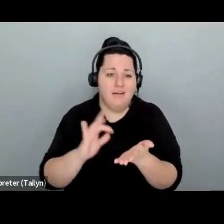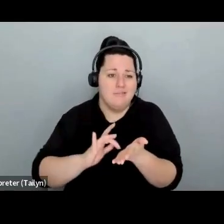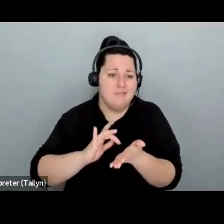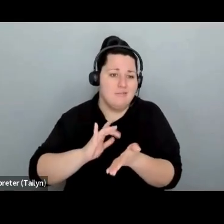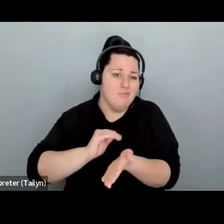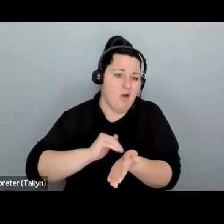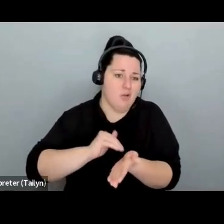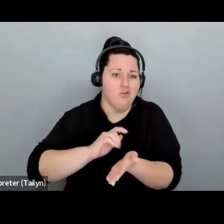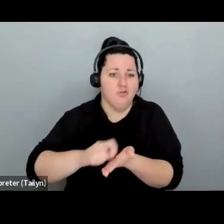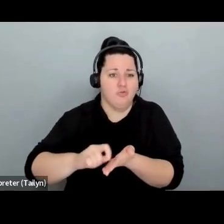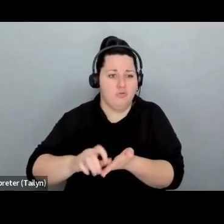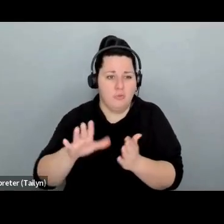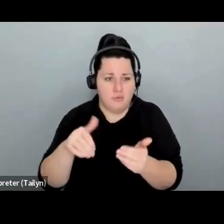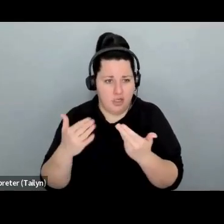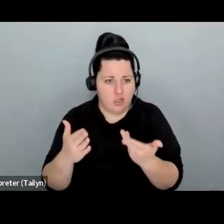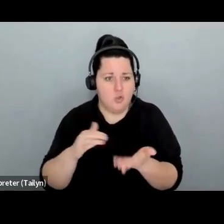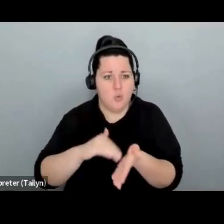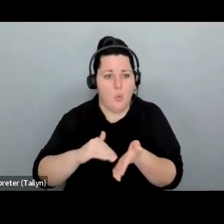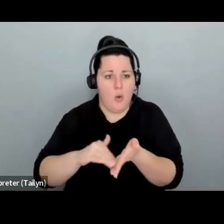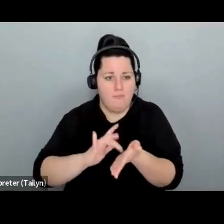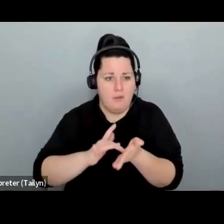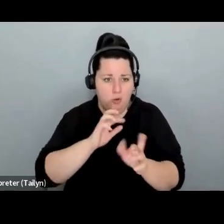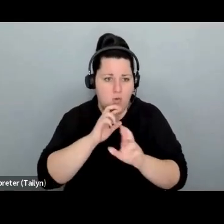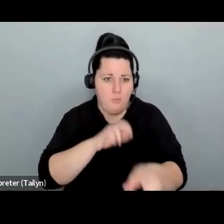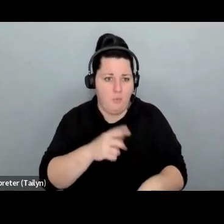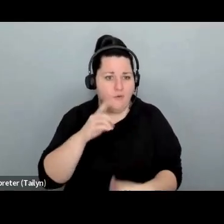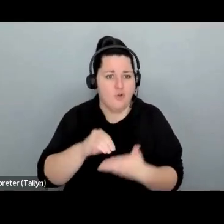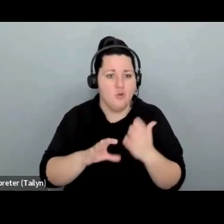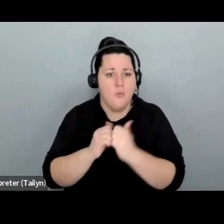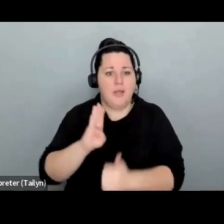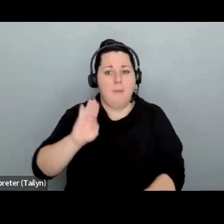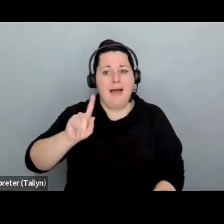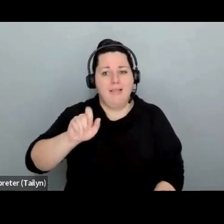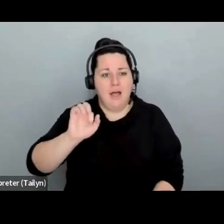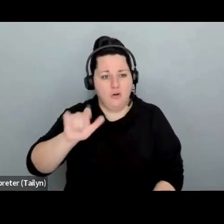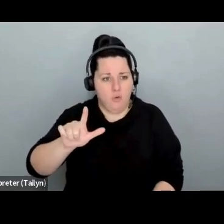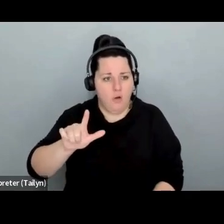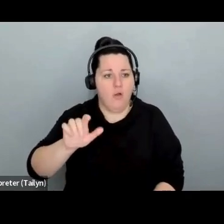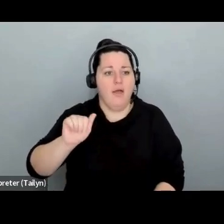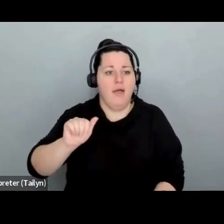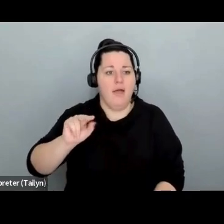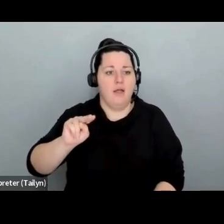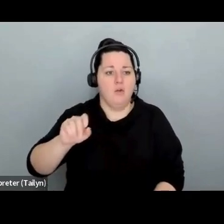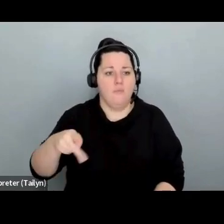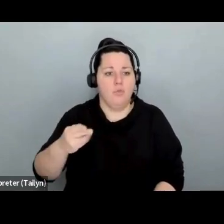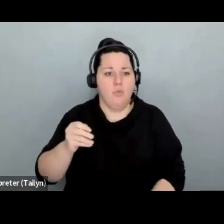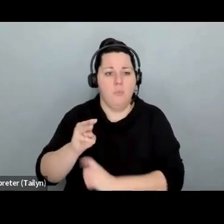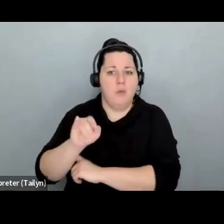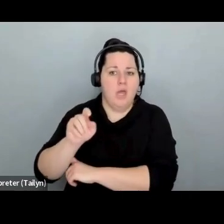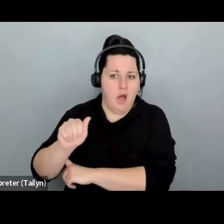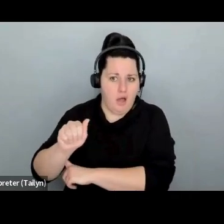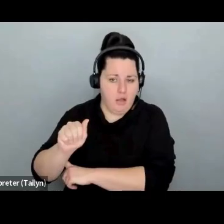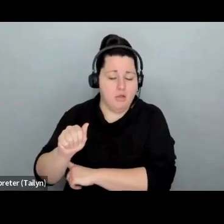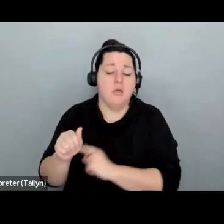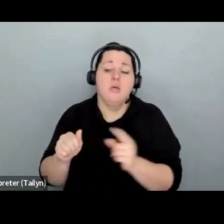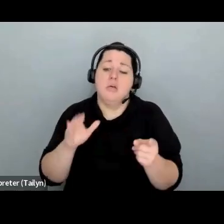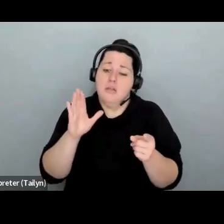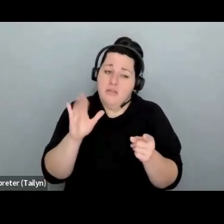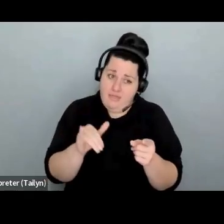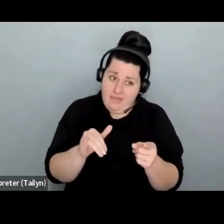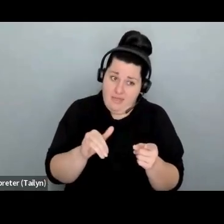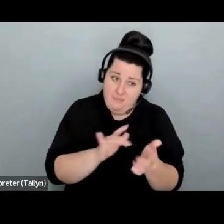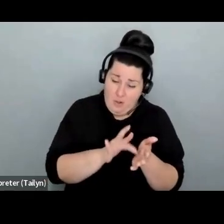for students with bilateral anophthalmia. Again, in making the determination that a medical report may be